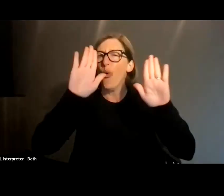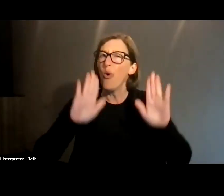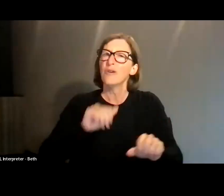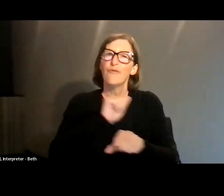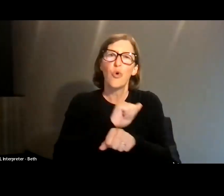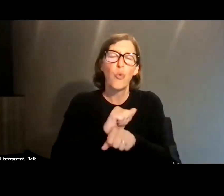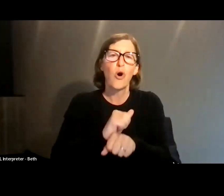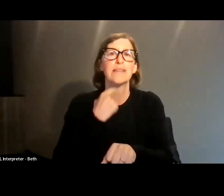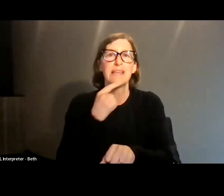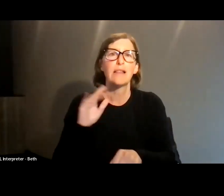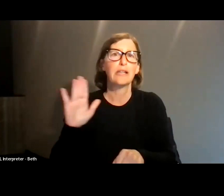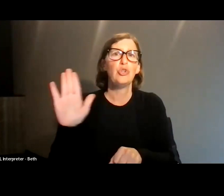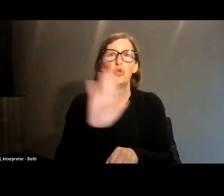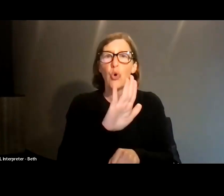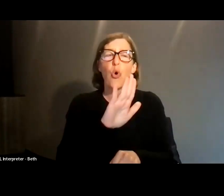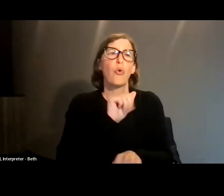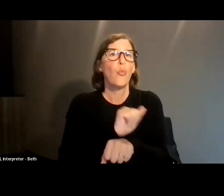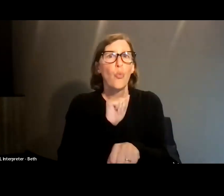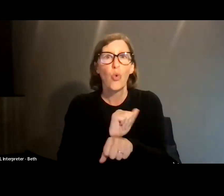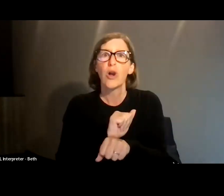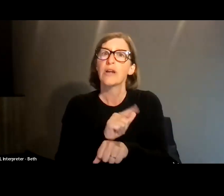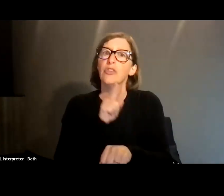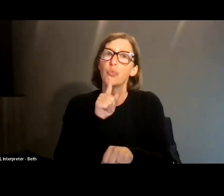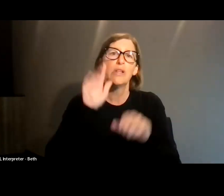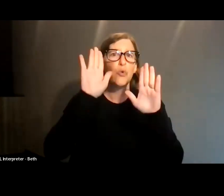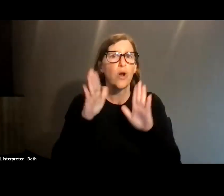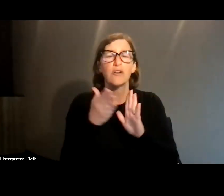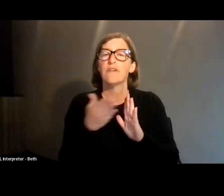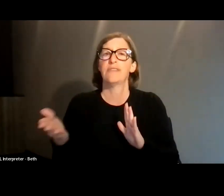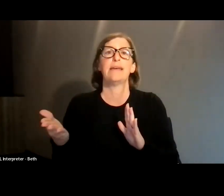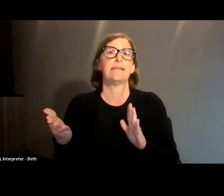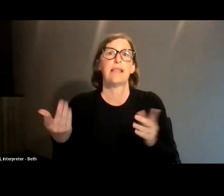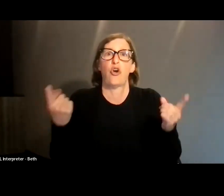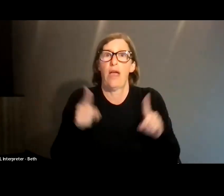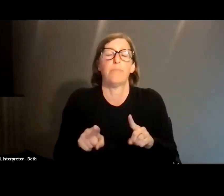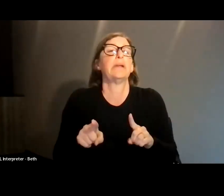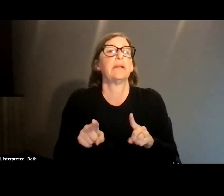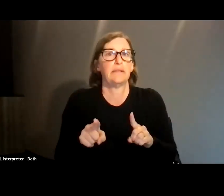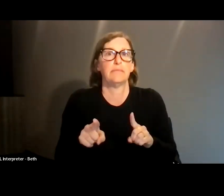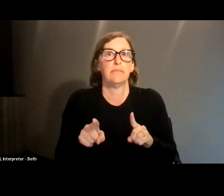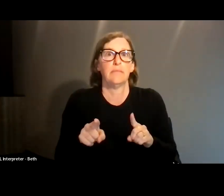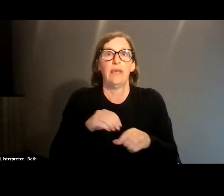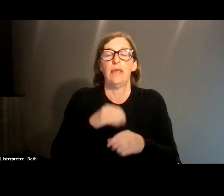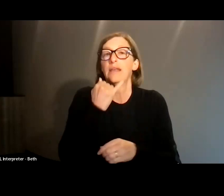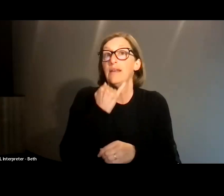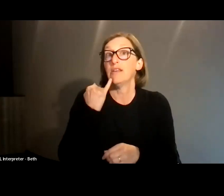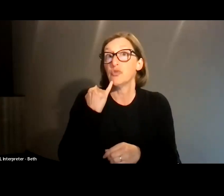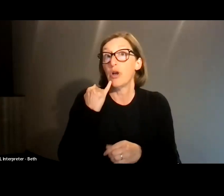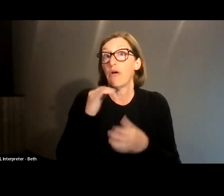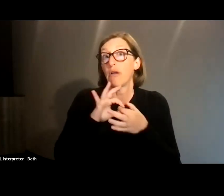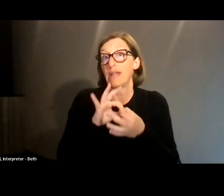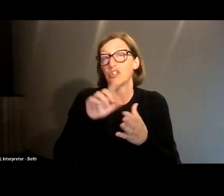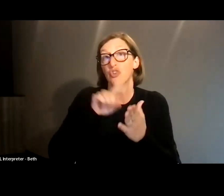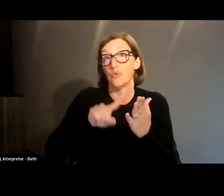sharing about all the really great things that are happening in Israel in terms of research